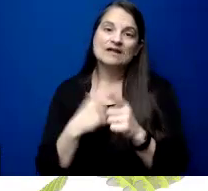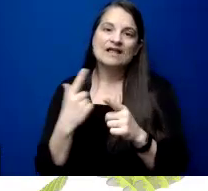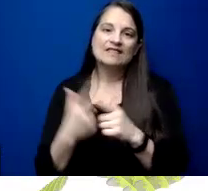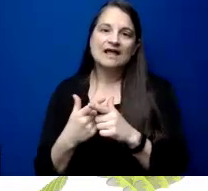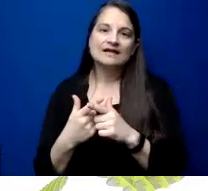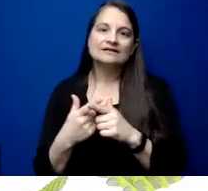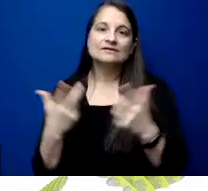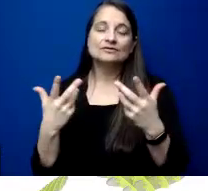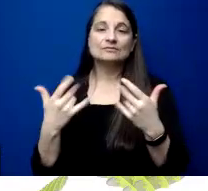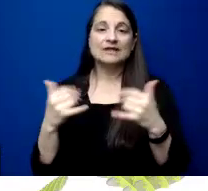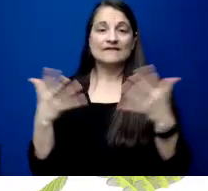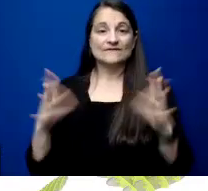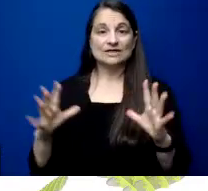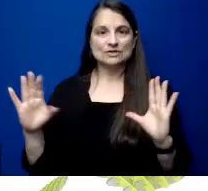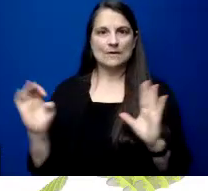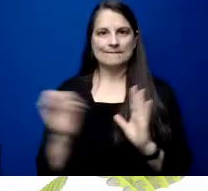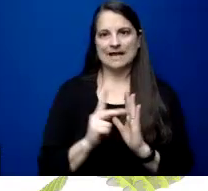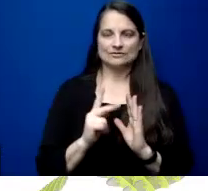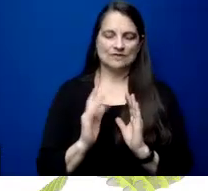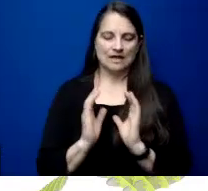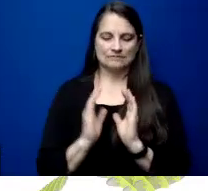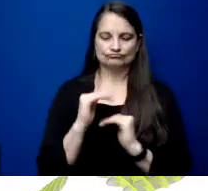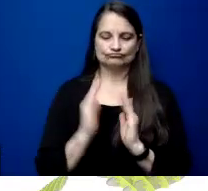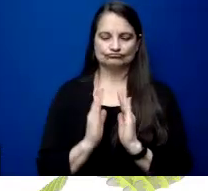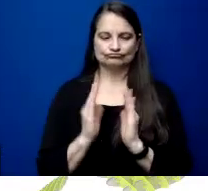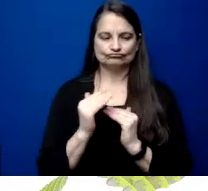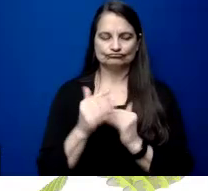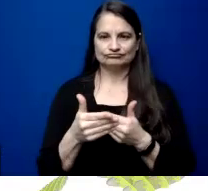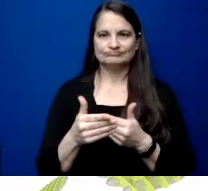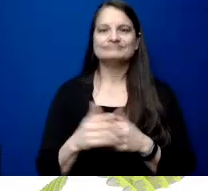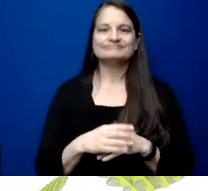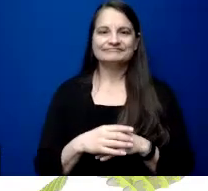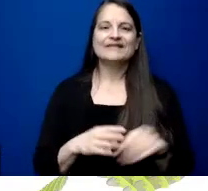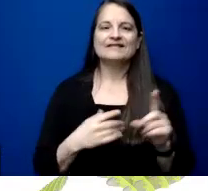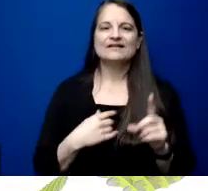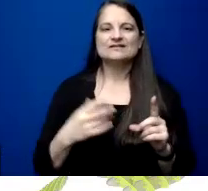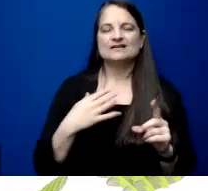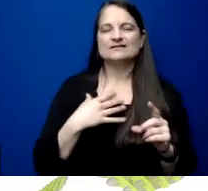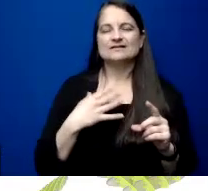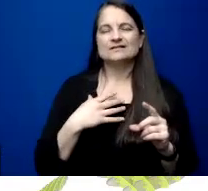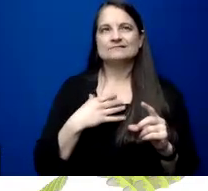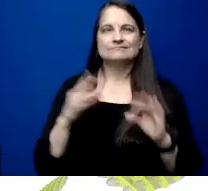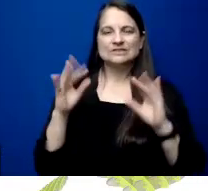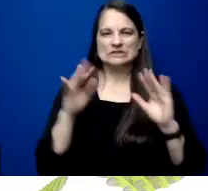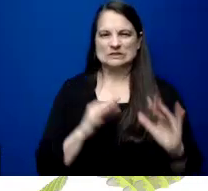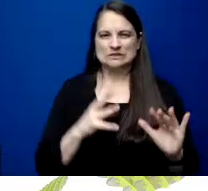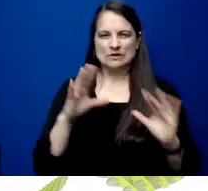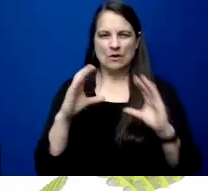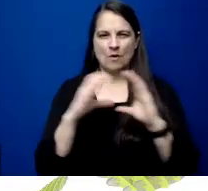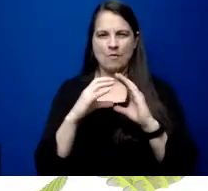cube size. They also have things with like different textures in there. There's a snowball one, and that one is